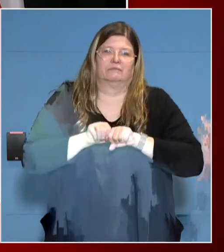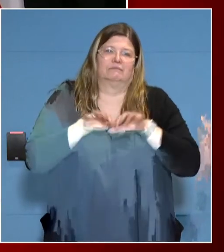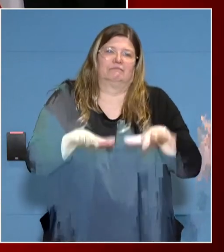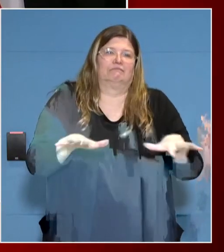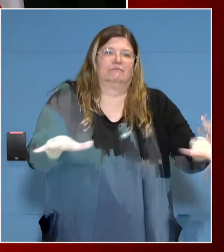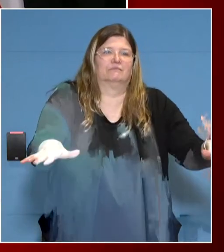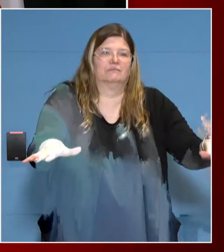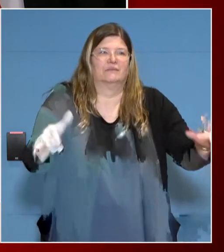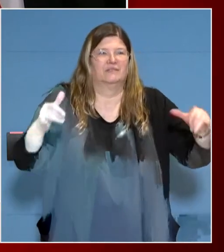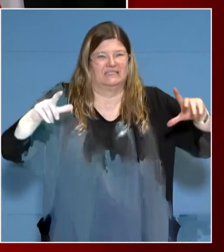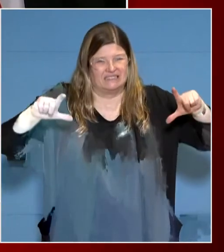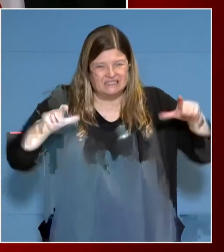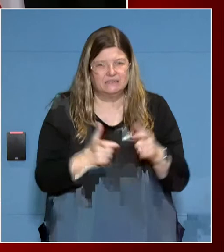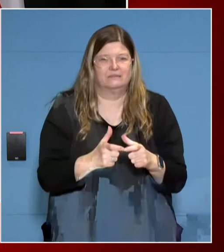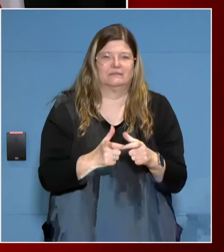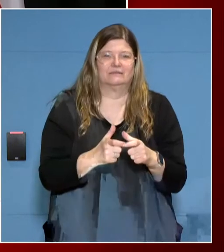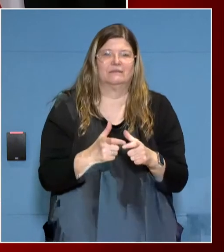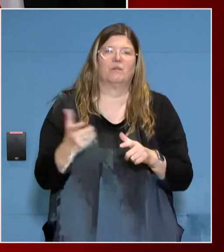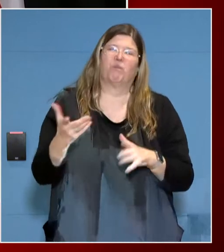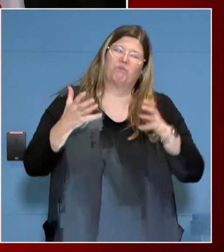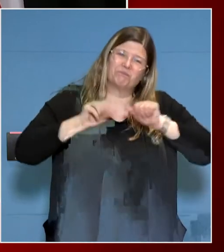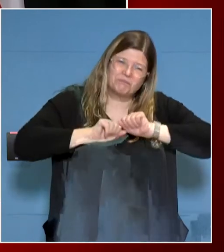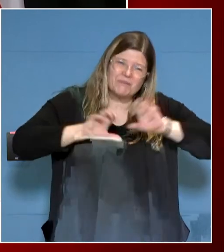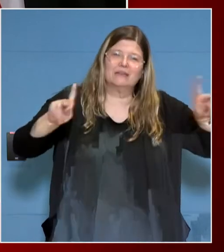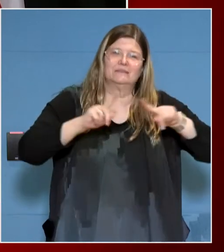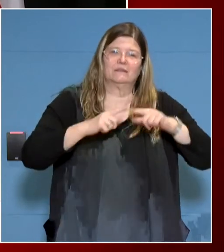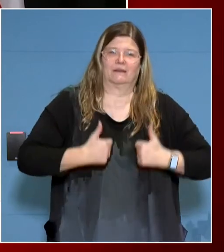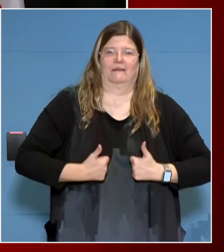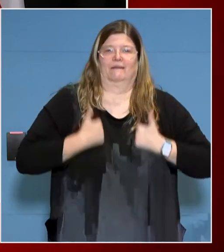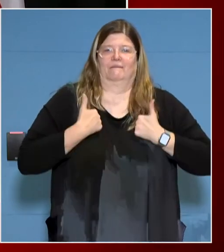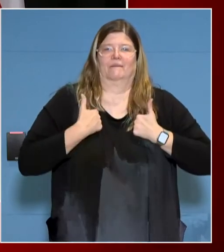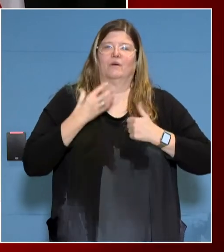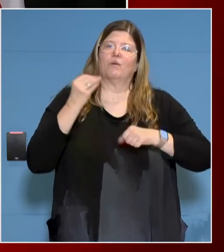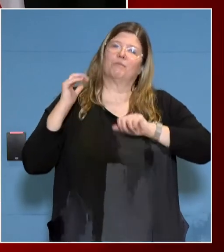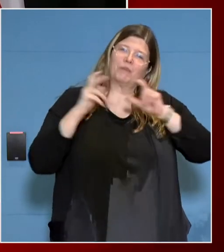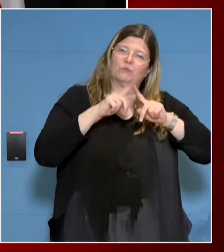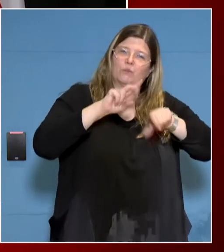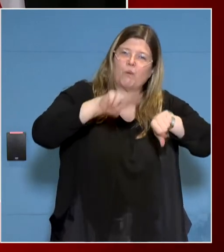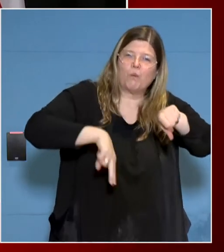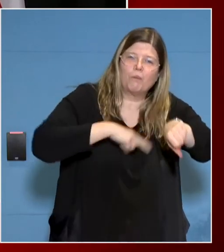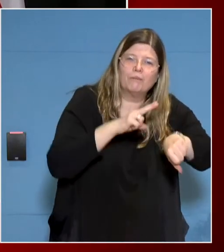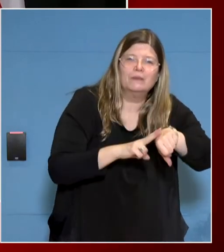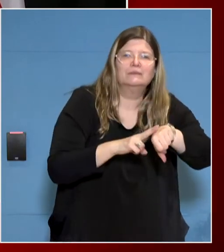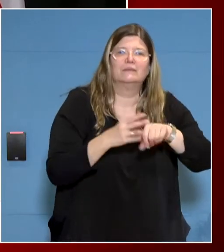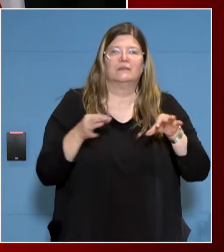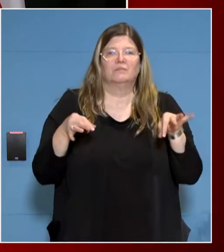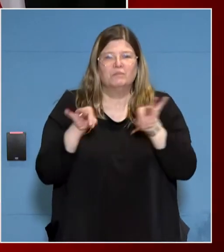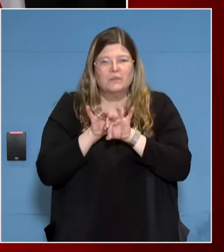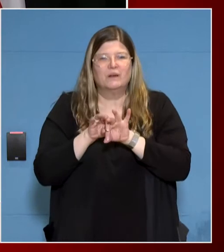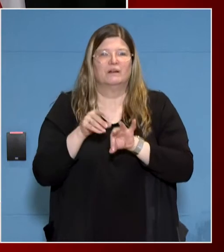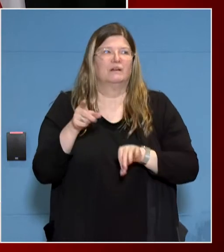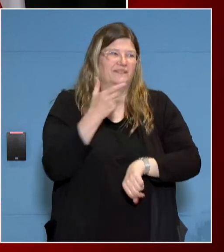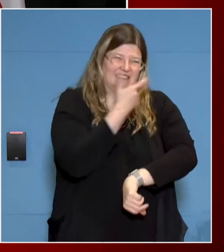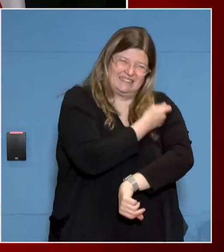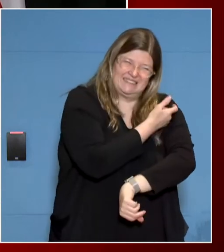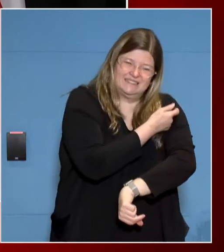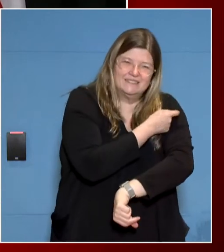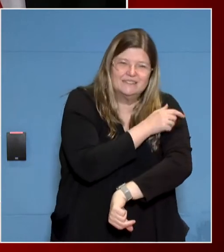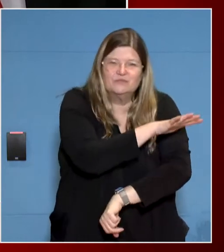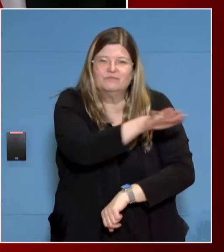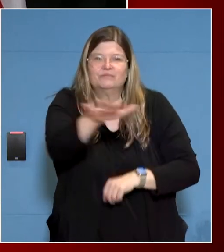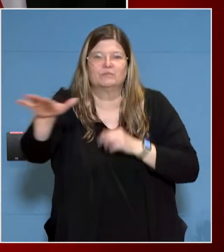the past few weeks, we've had the honor of vaccinating some of our frontline workers and highest risk patients as they have taken the vaccine here at Capitol Hill